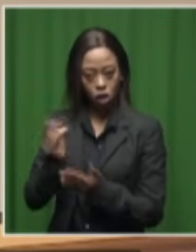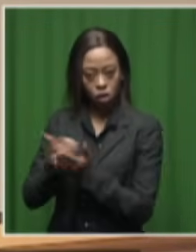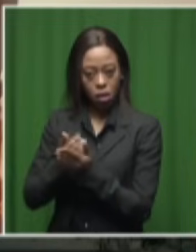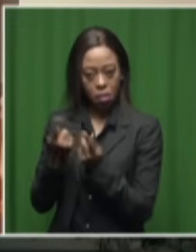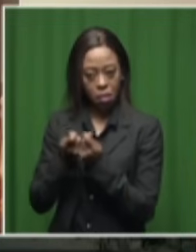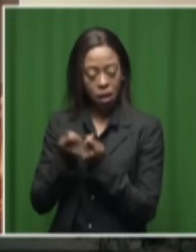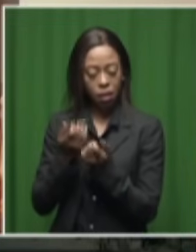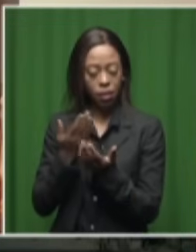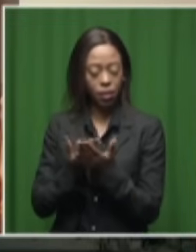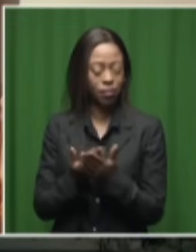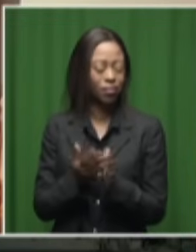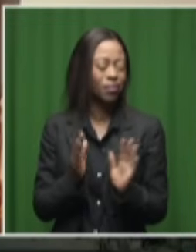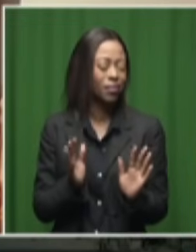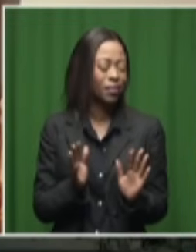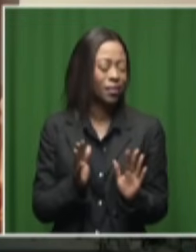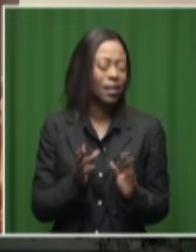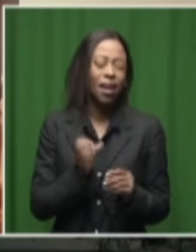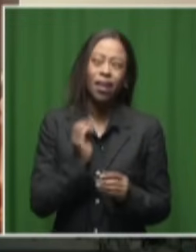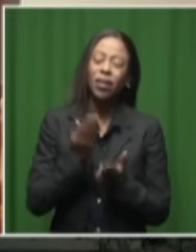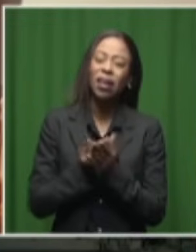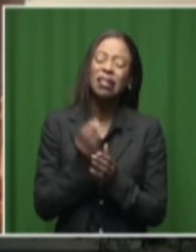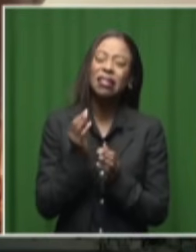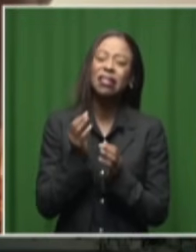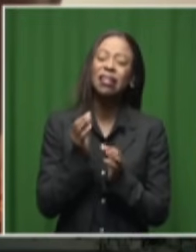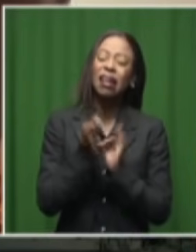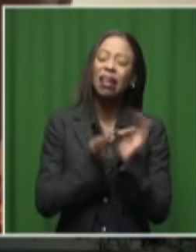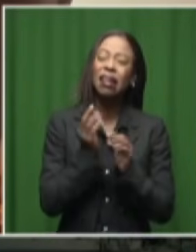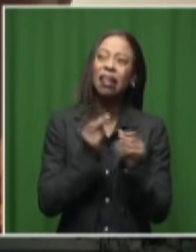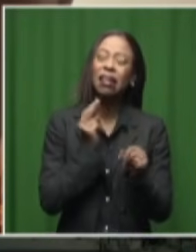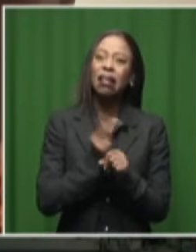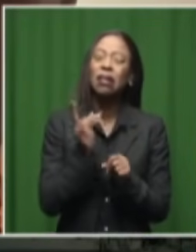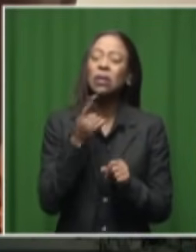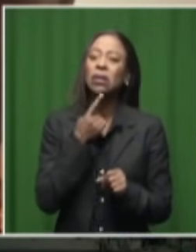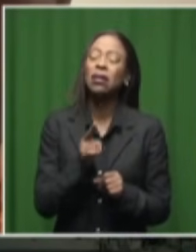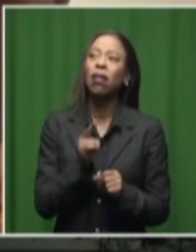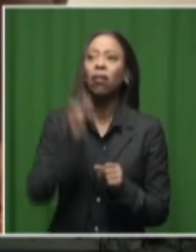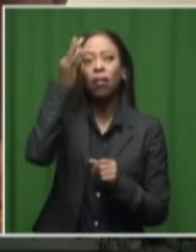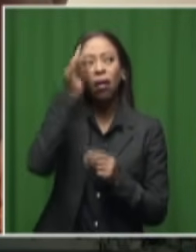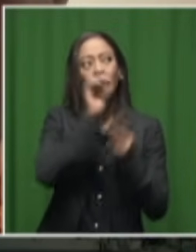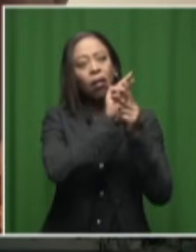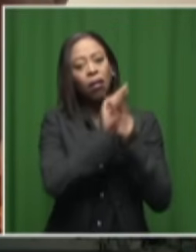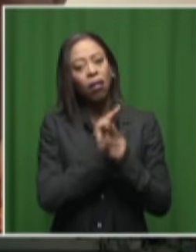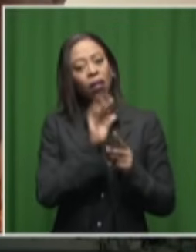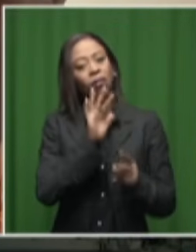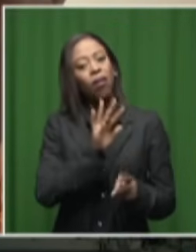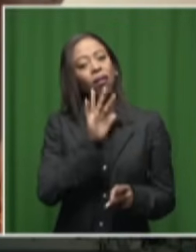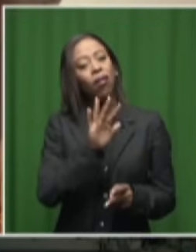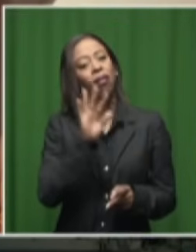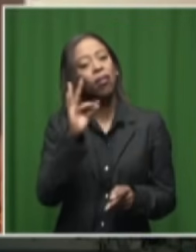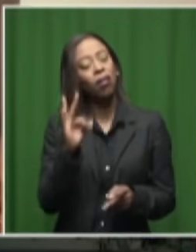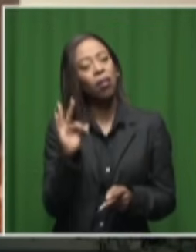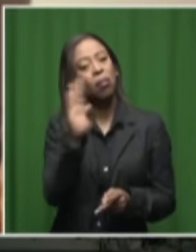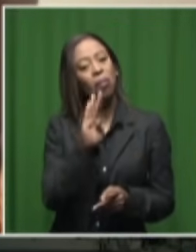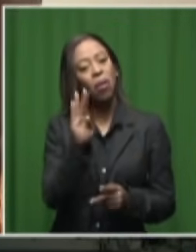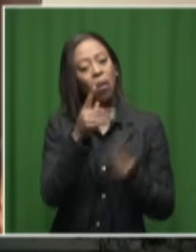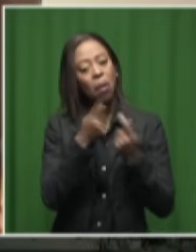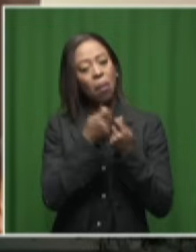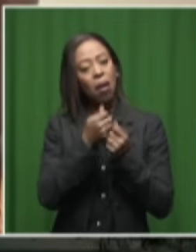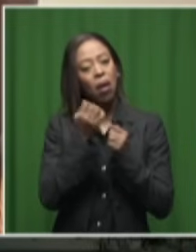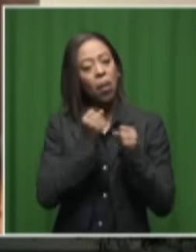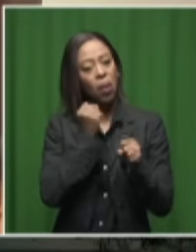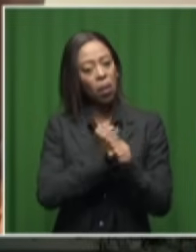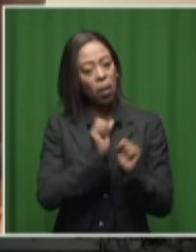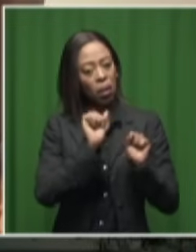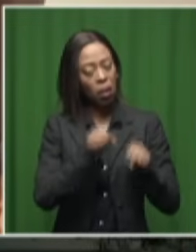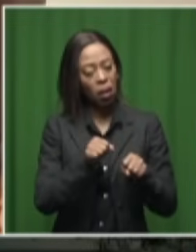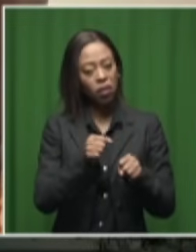So if we just break that down further, Minister, you announced that government will be borrowing an average of 553 billion rand per